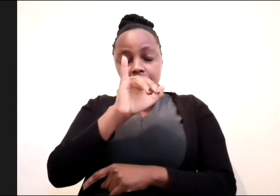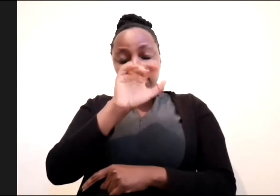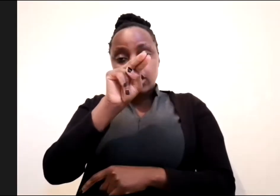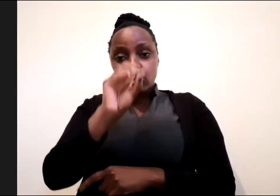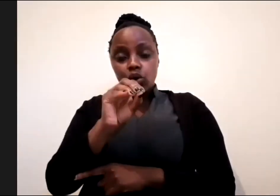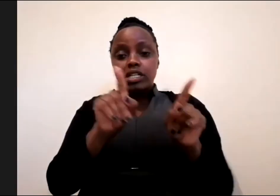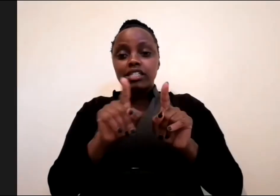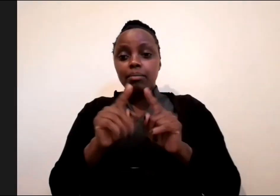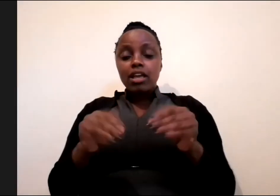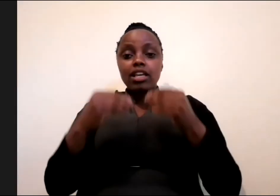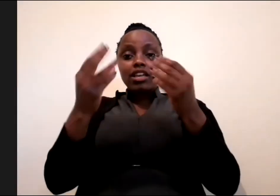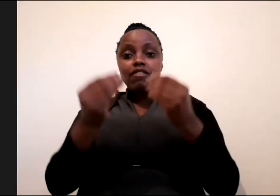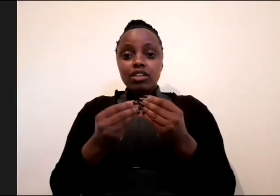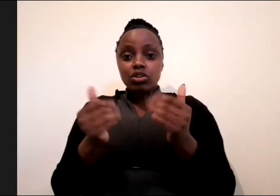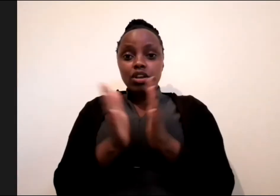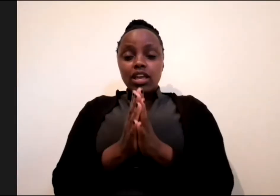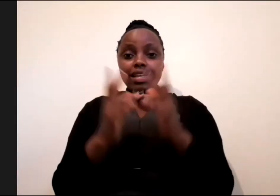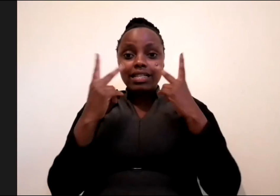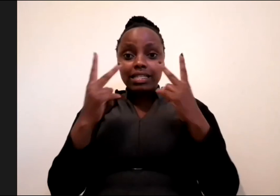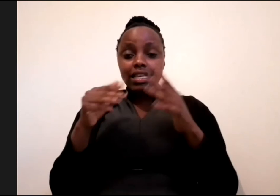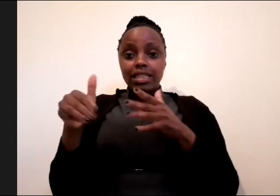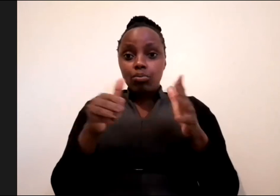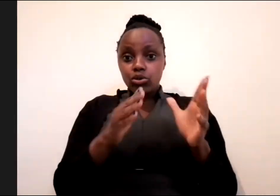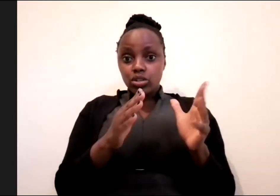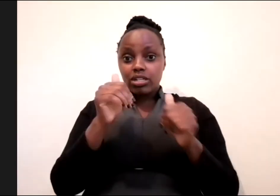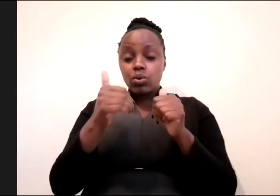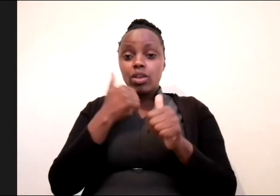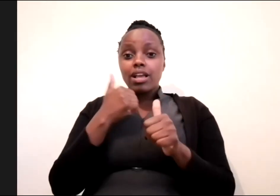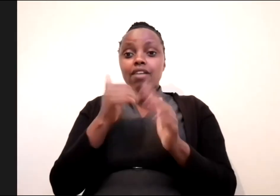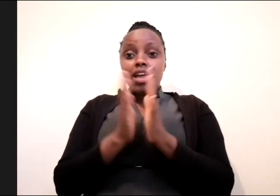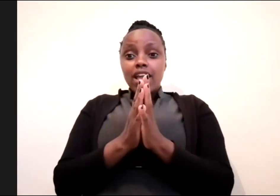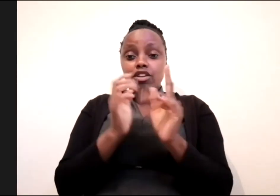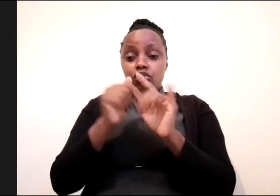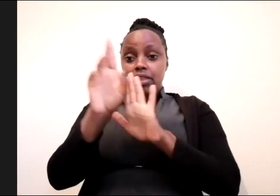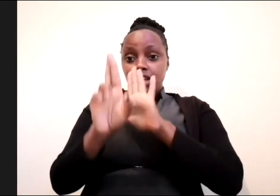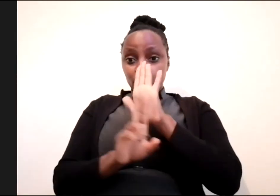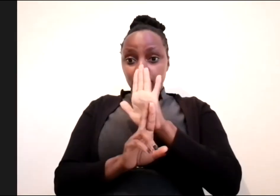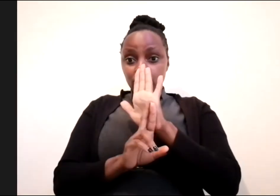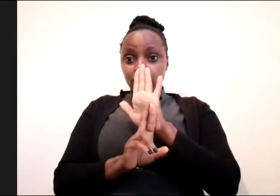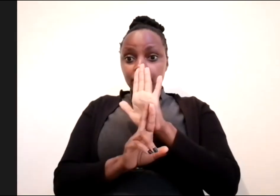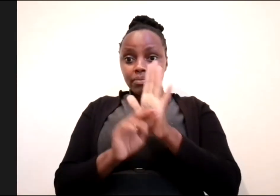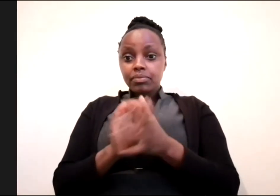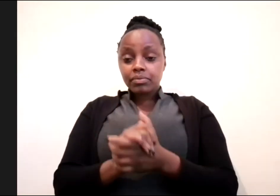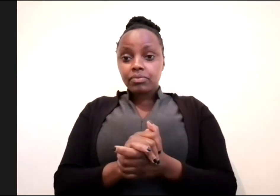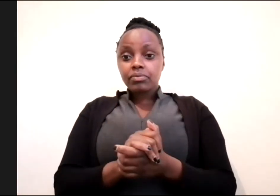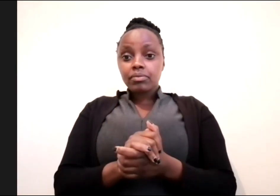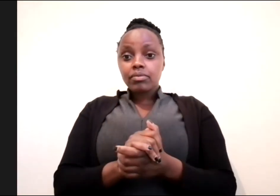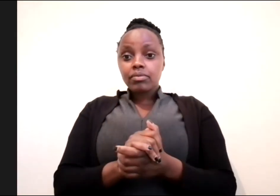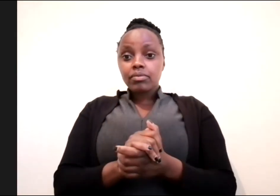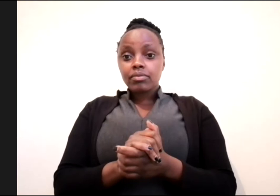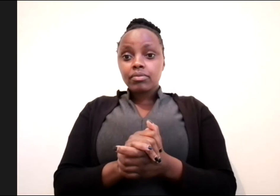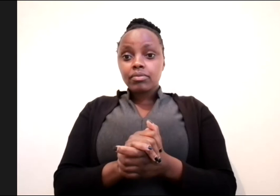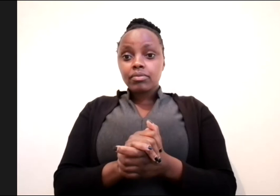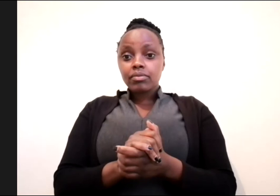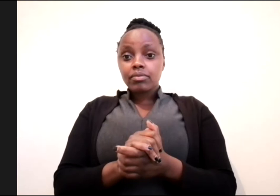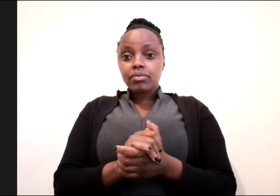giving solution and seeing the opportunity out of this regulation. So just to, before going to the questions,